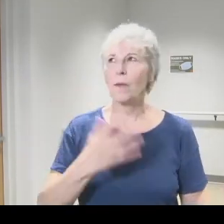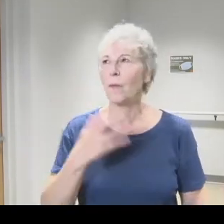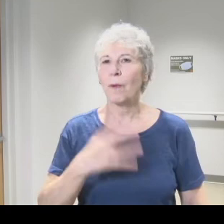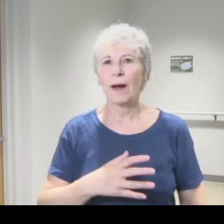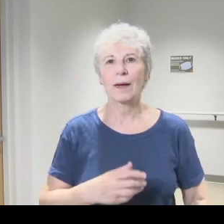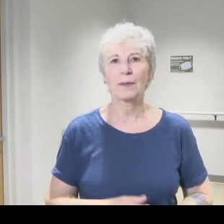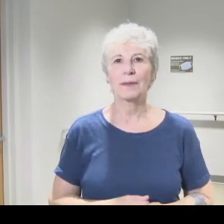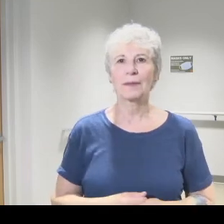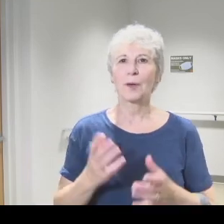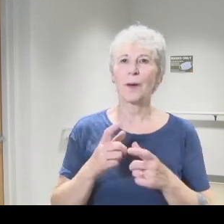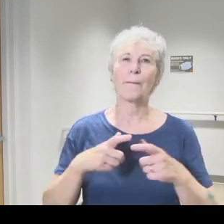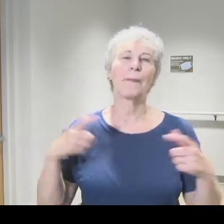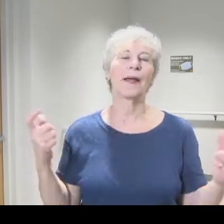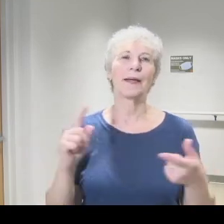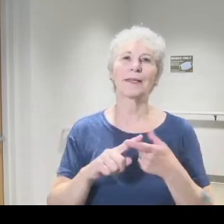your biggest friend.